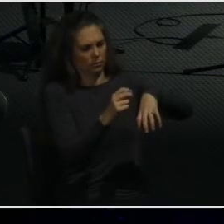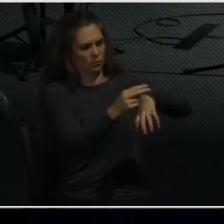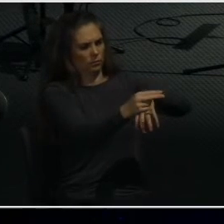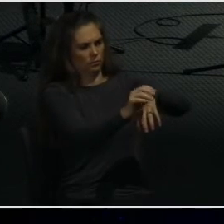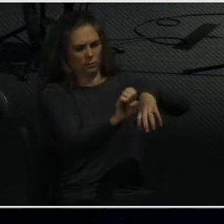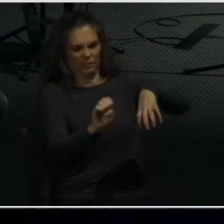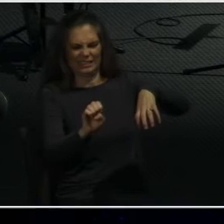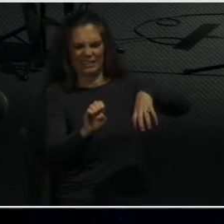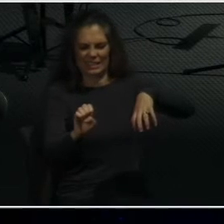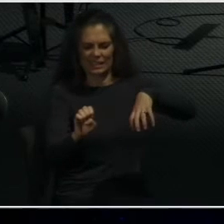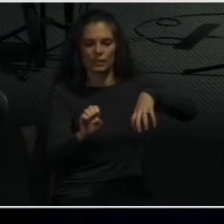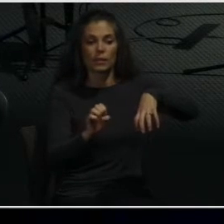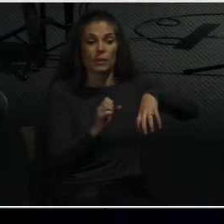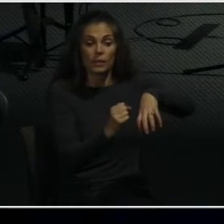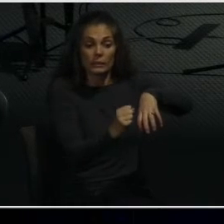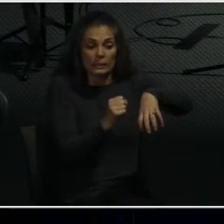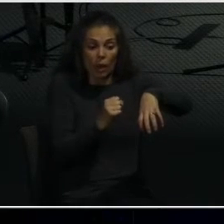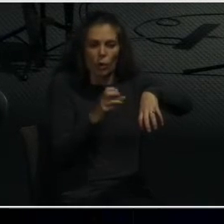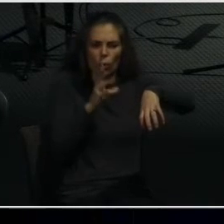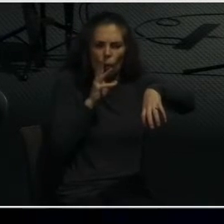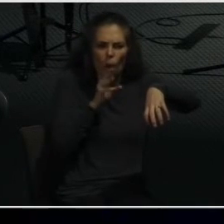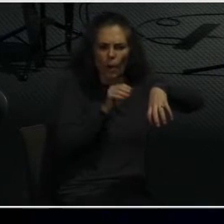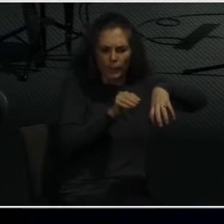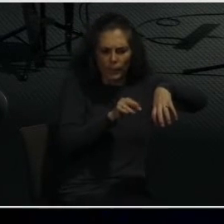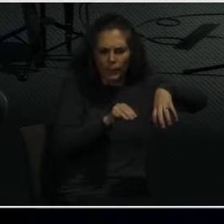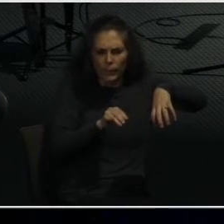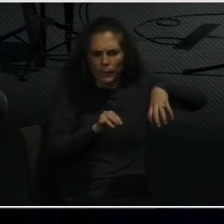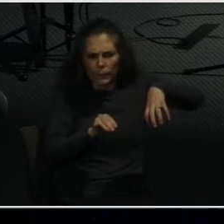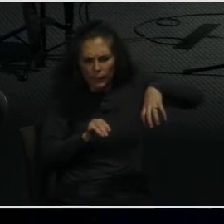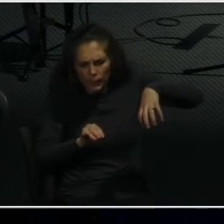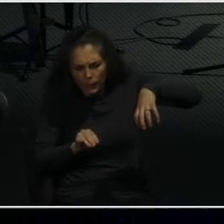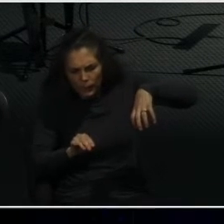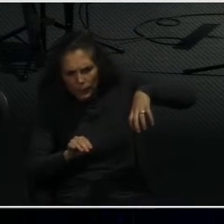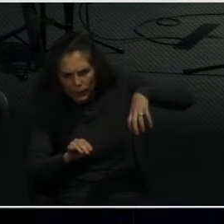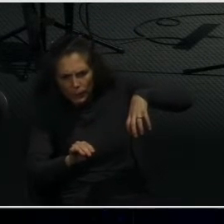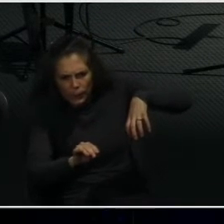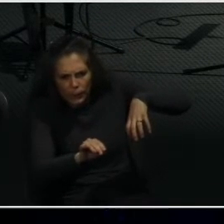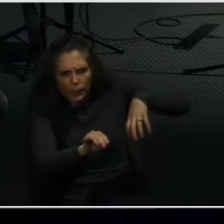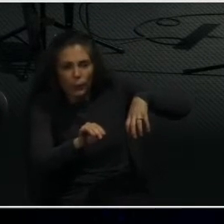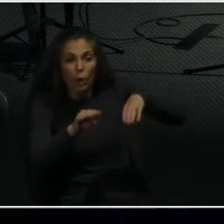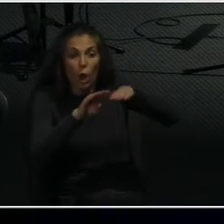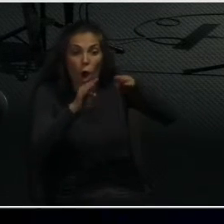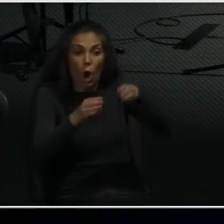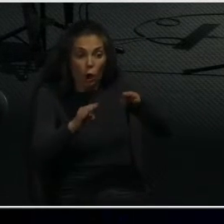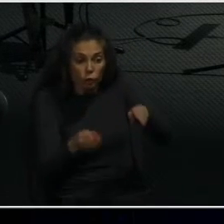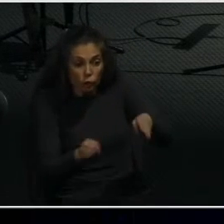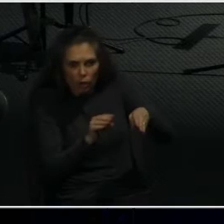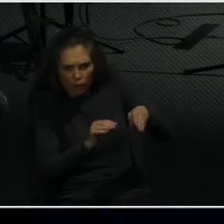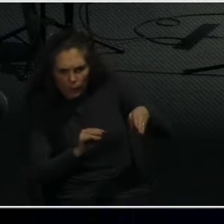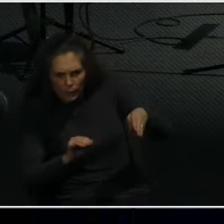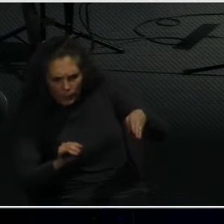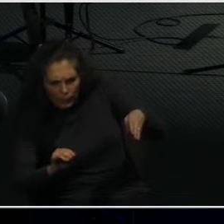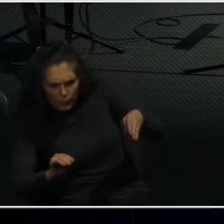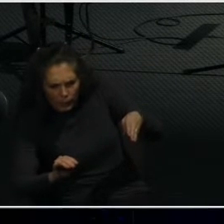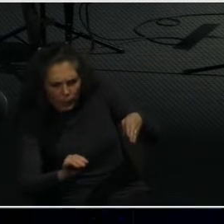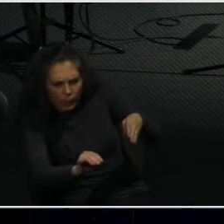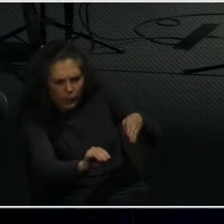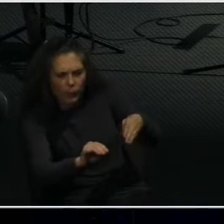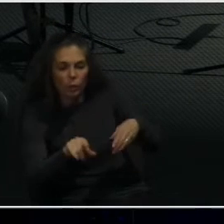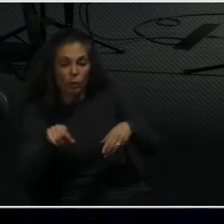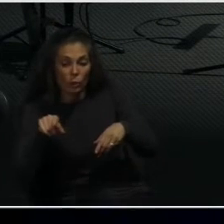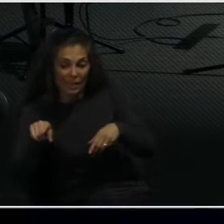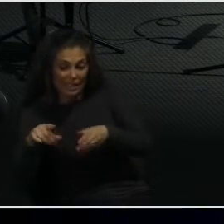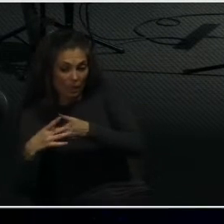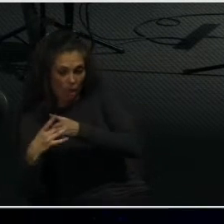the temple, south of the altar. Then he brought me out by way of the north gate and led me around on the outside to the outer